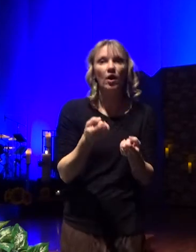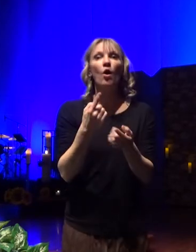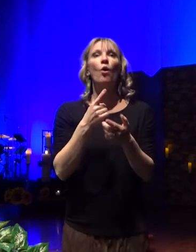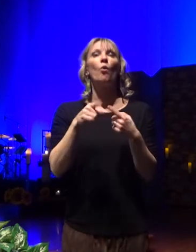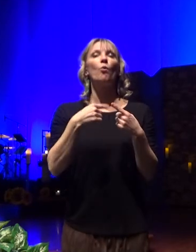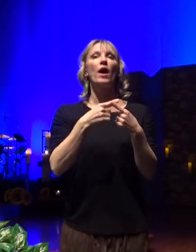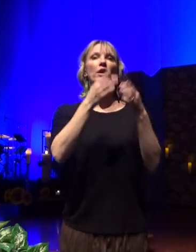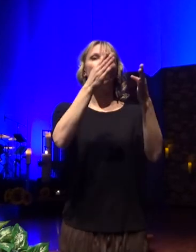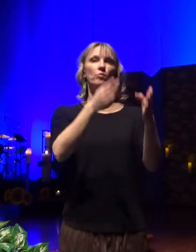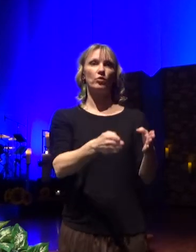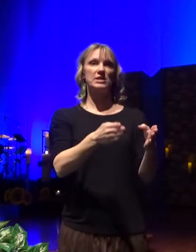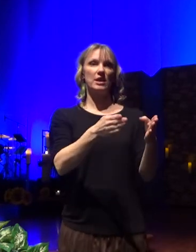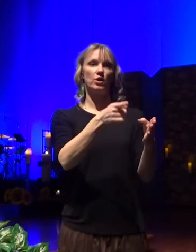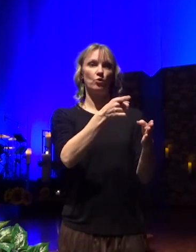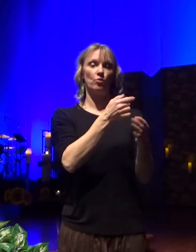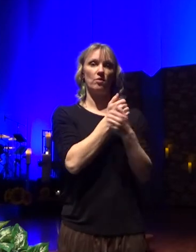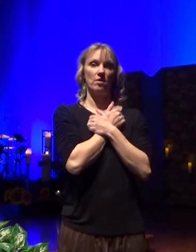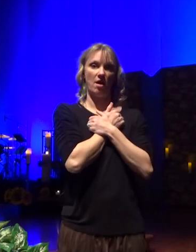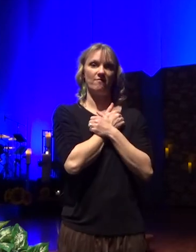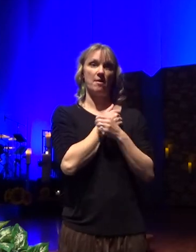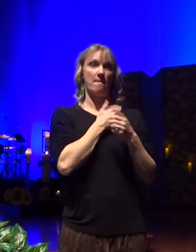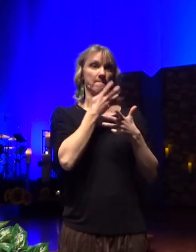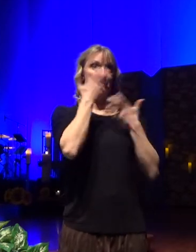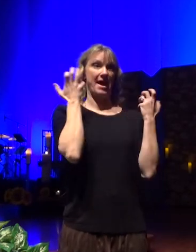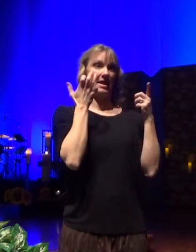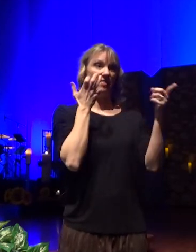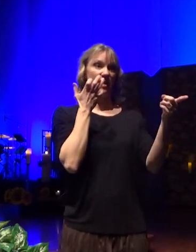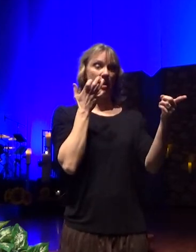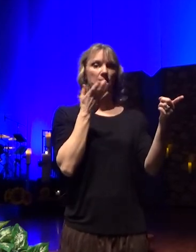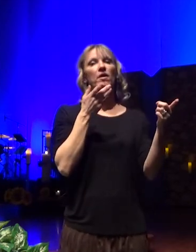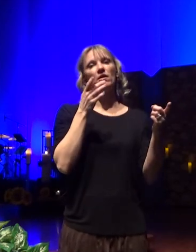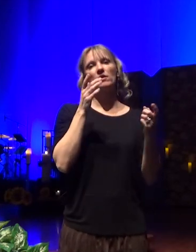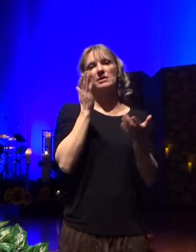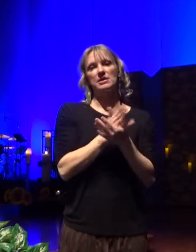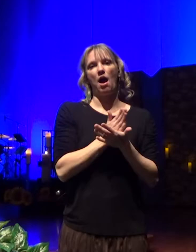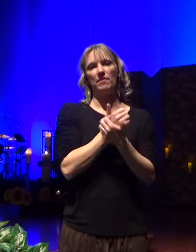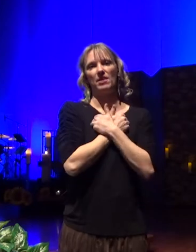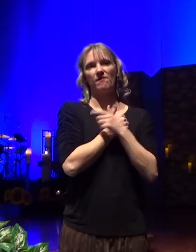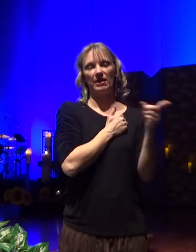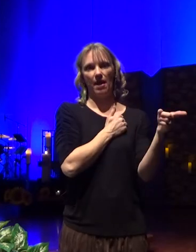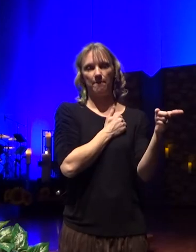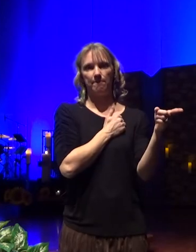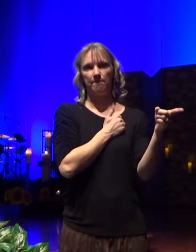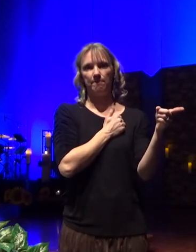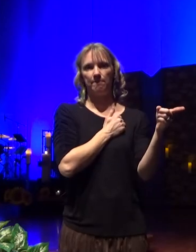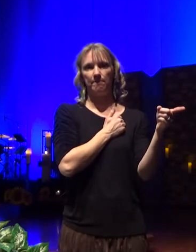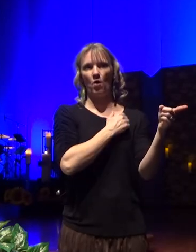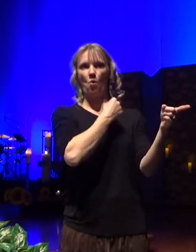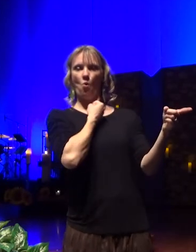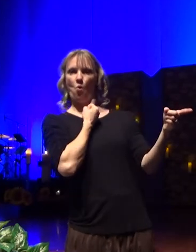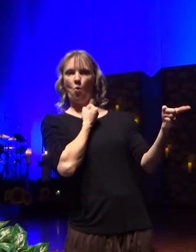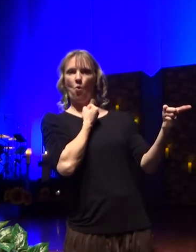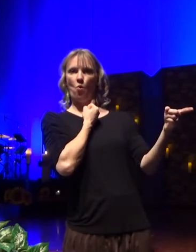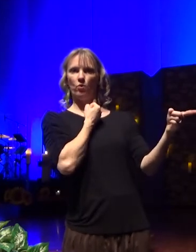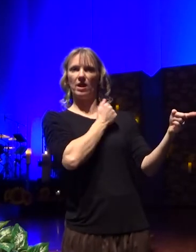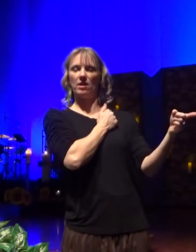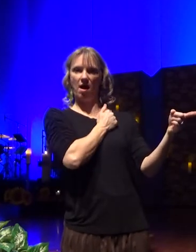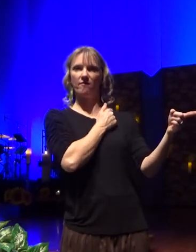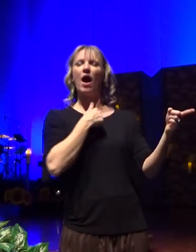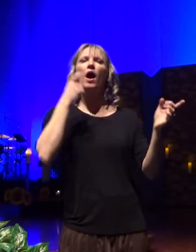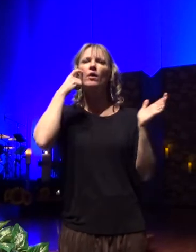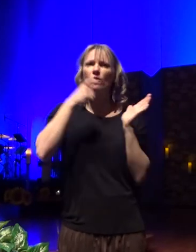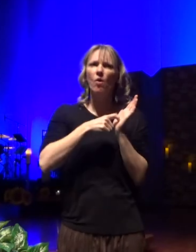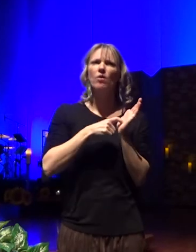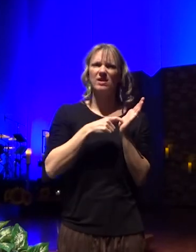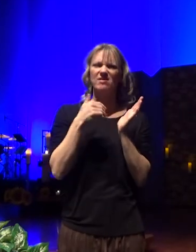when someone you love makes you mad, that the right response is to stop loving them, is to withhold love from them. And I